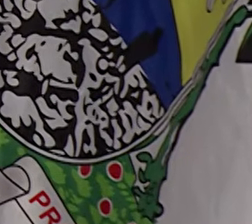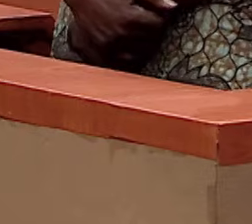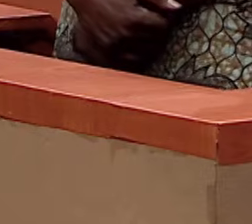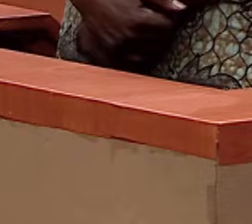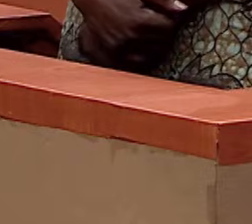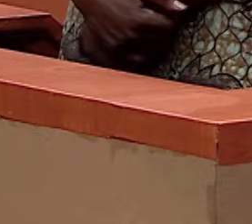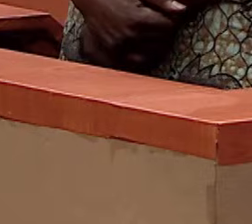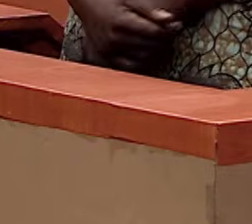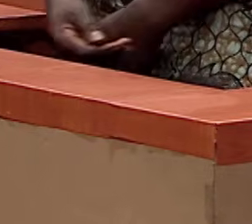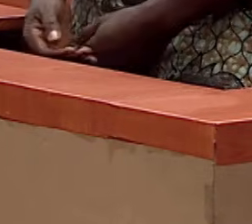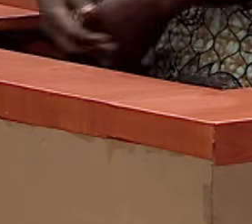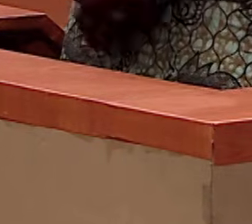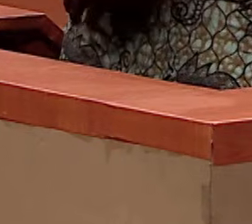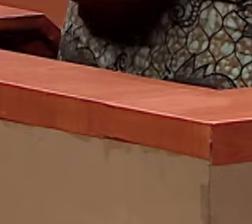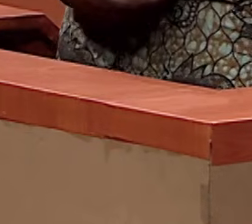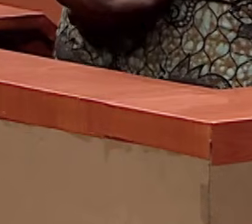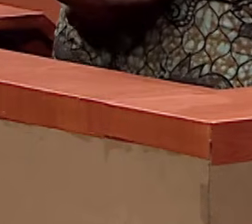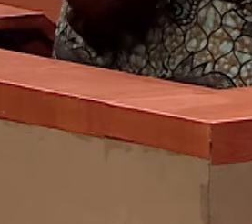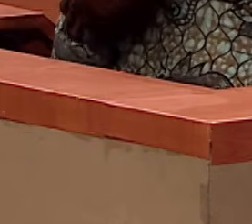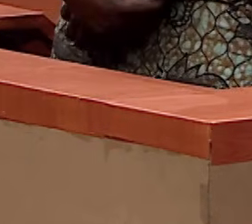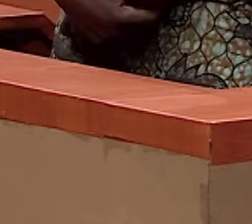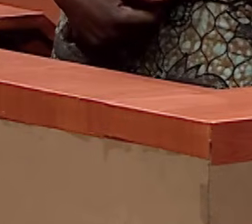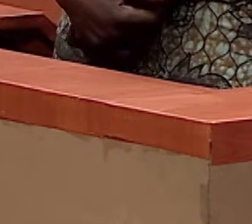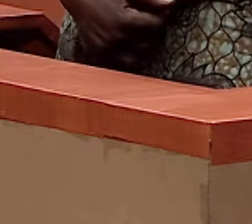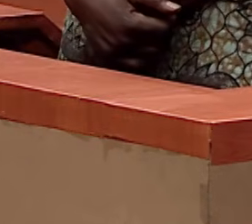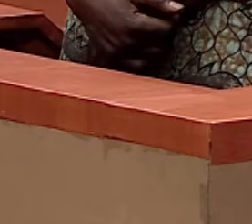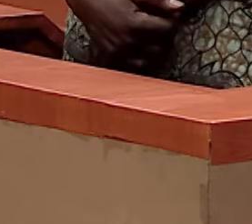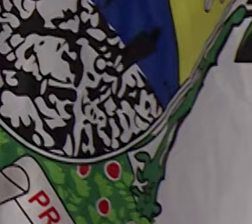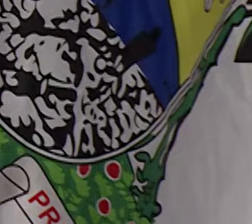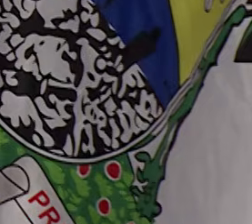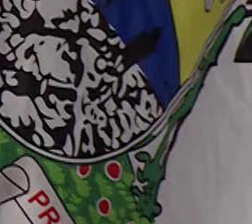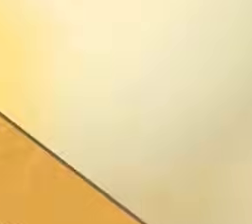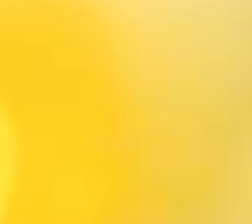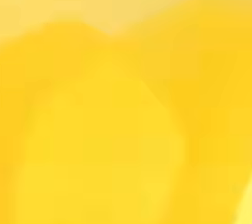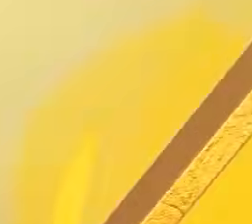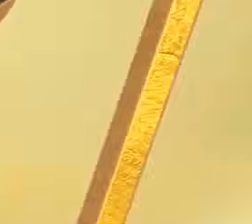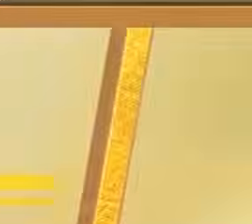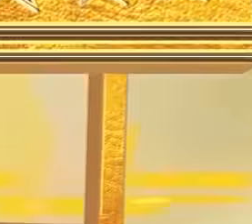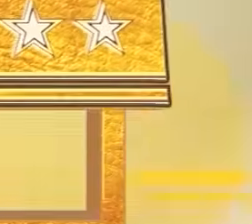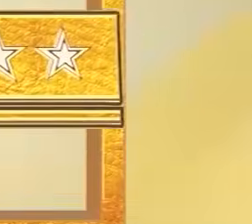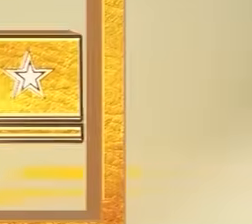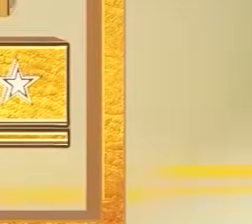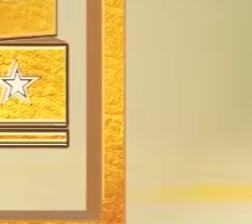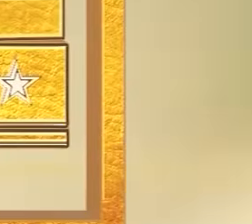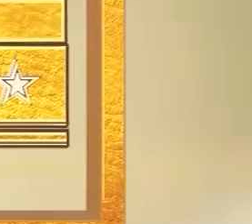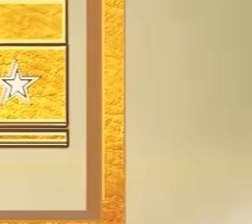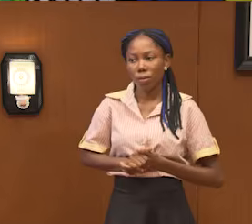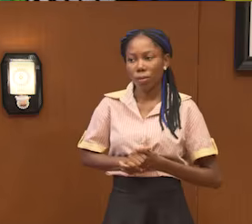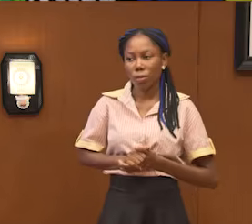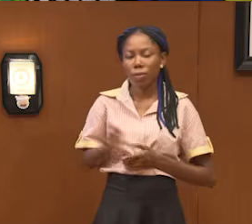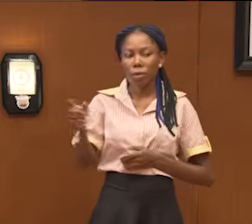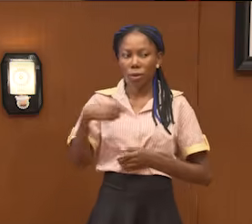marriage counseling and anger management classes for the couple. After the break, she adjourns this matter.